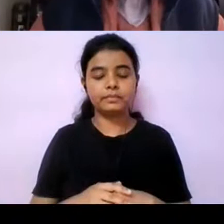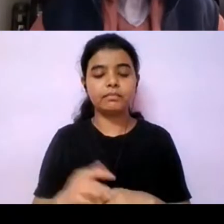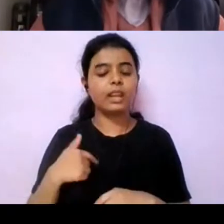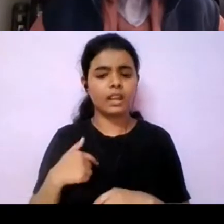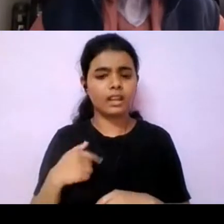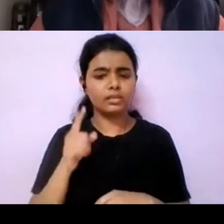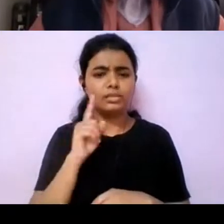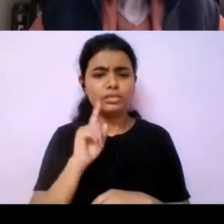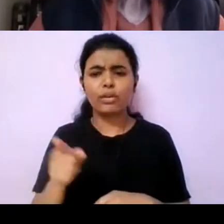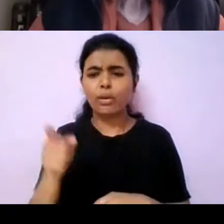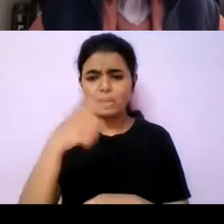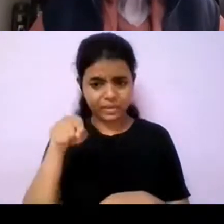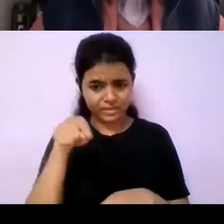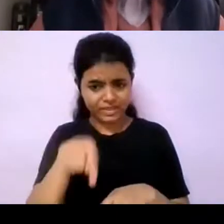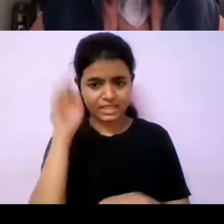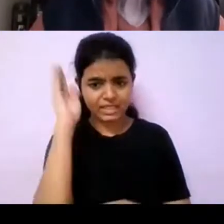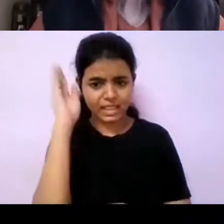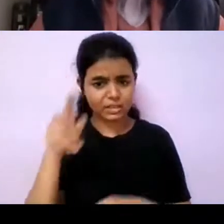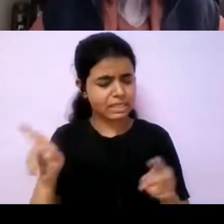no different.